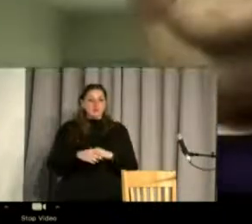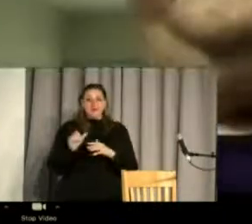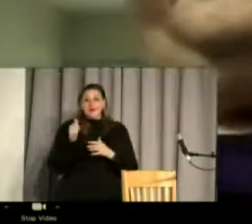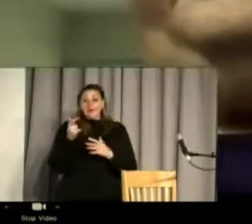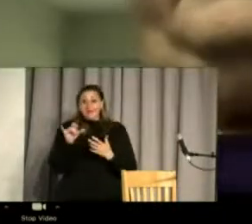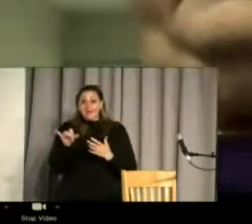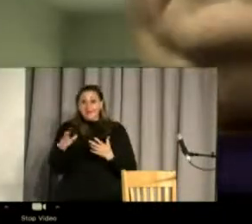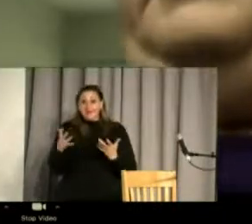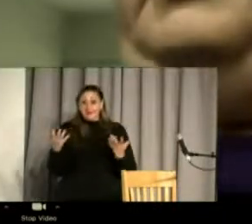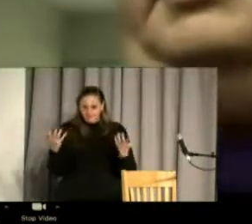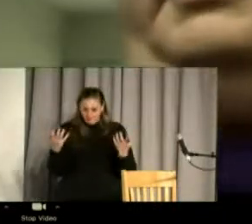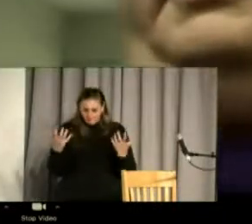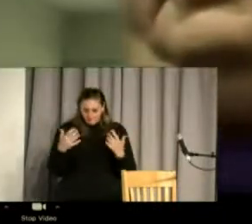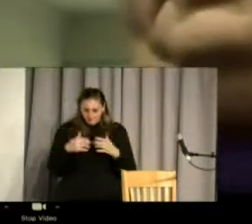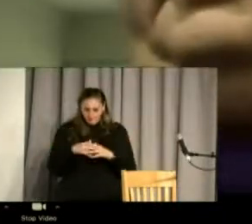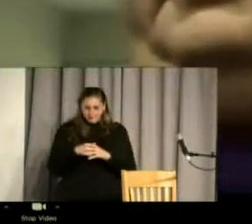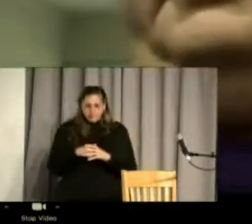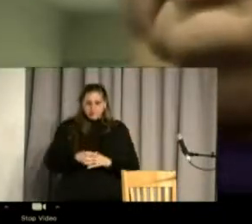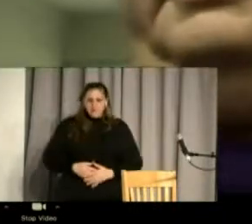that,